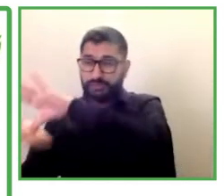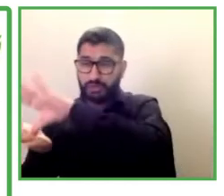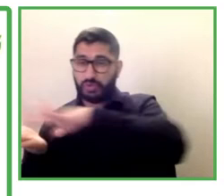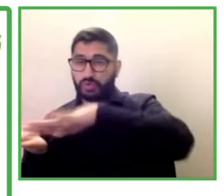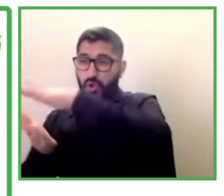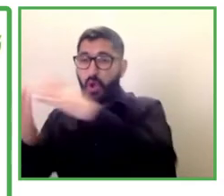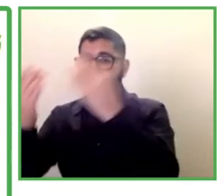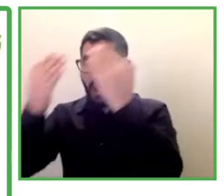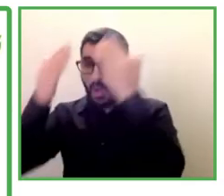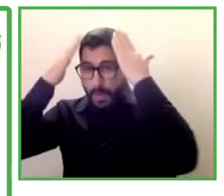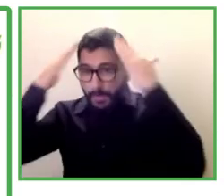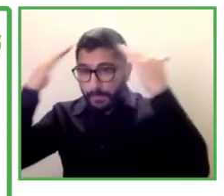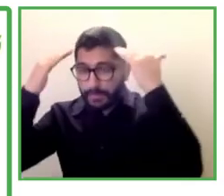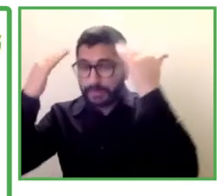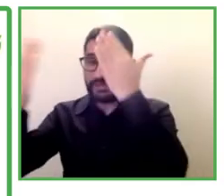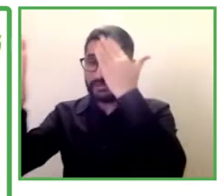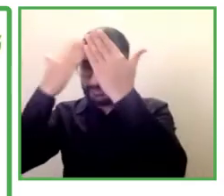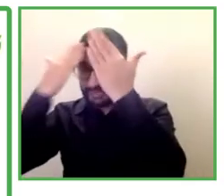And